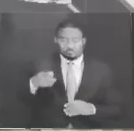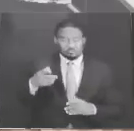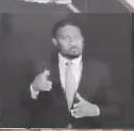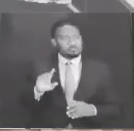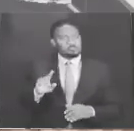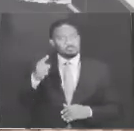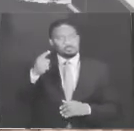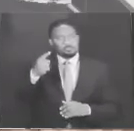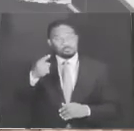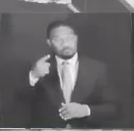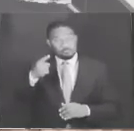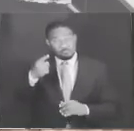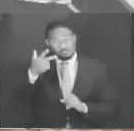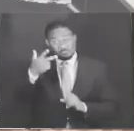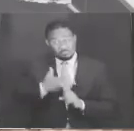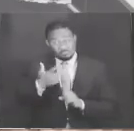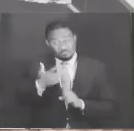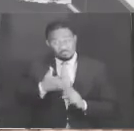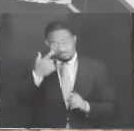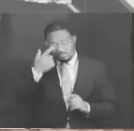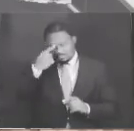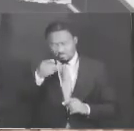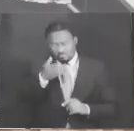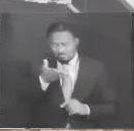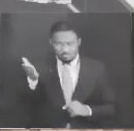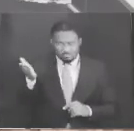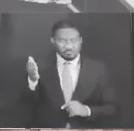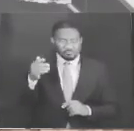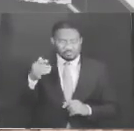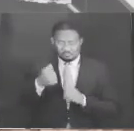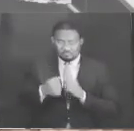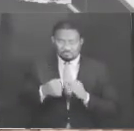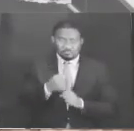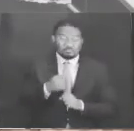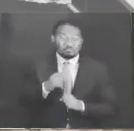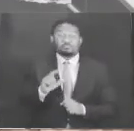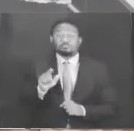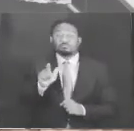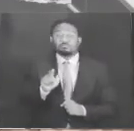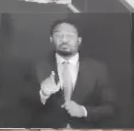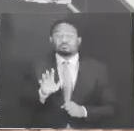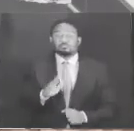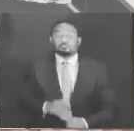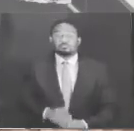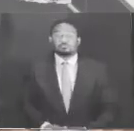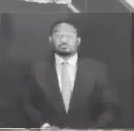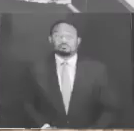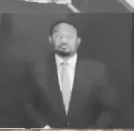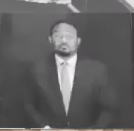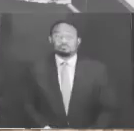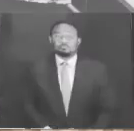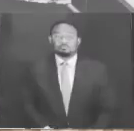quarter amount due the District Assembly Common Fund for the year 2025.